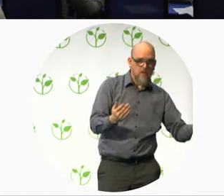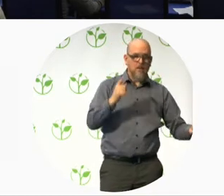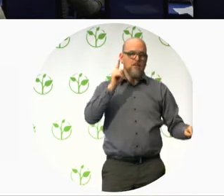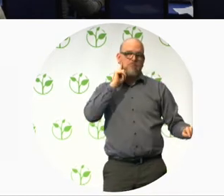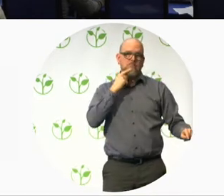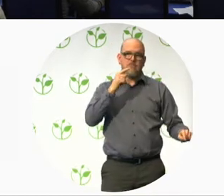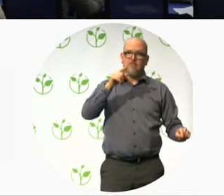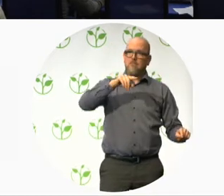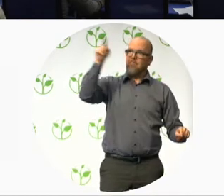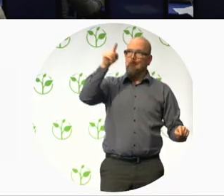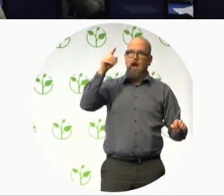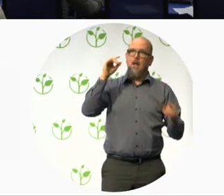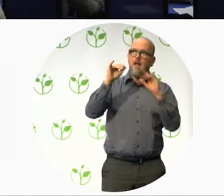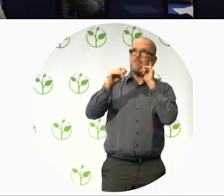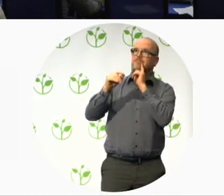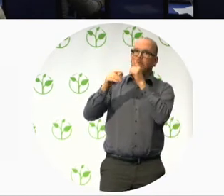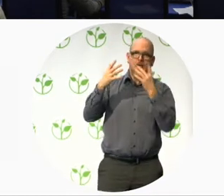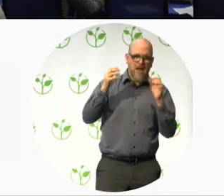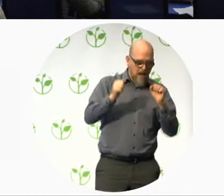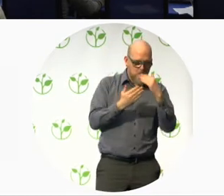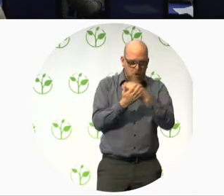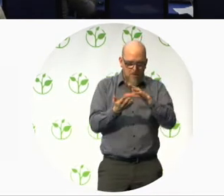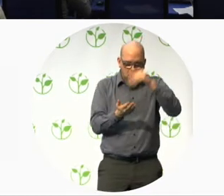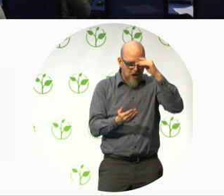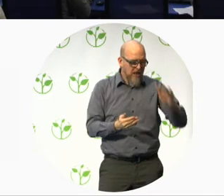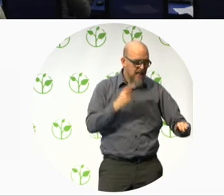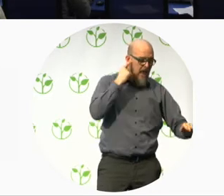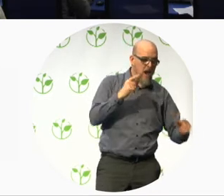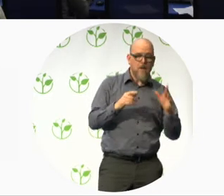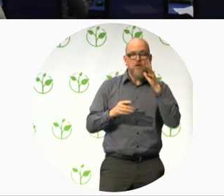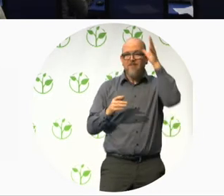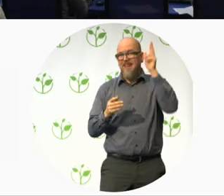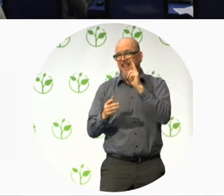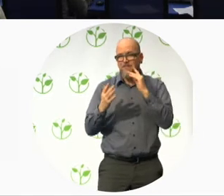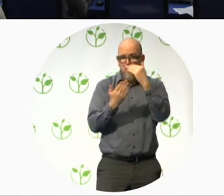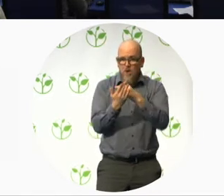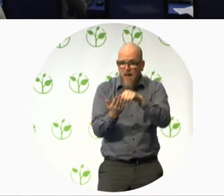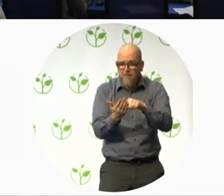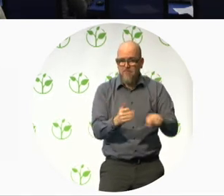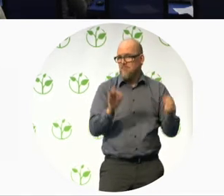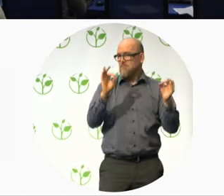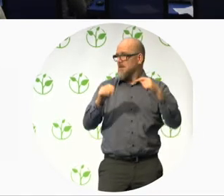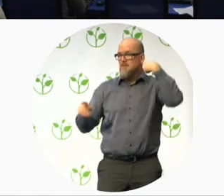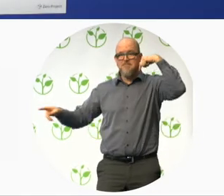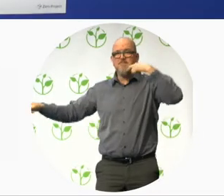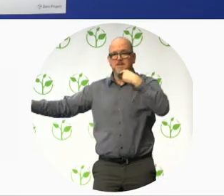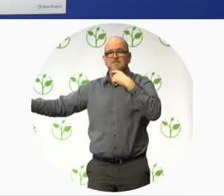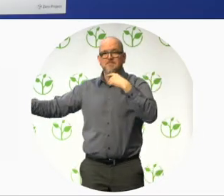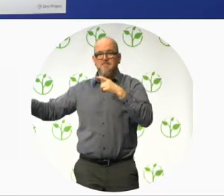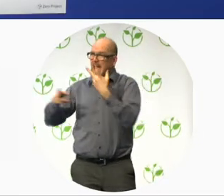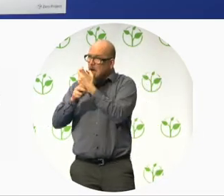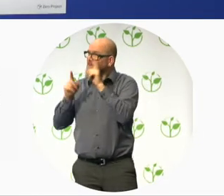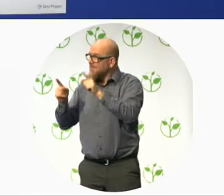So this question's, I guess, to Melissa. And I would also ask you to stay for the next session because you'll also hear more about